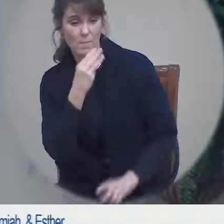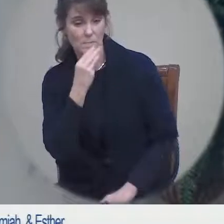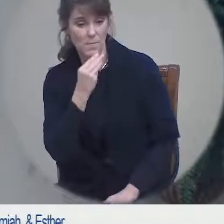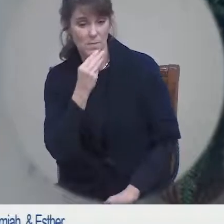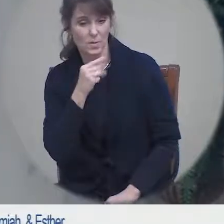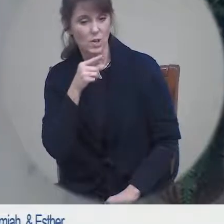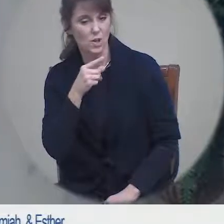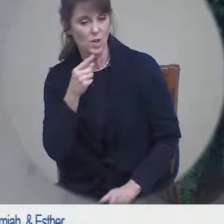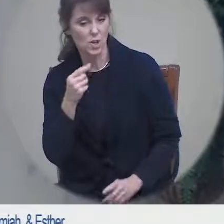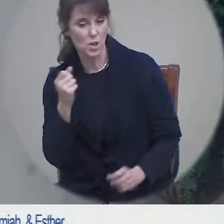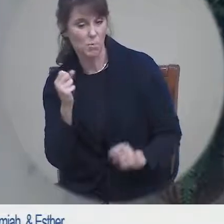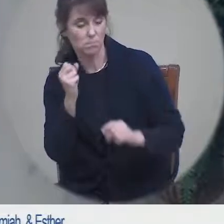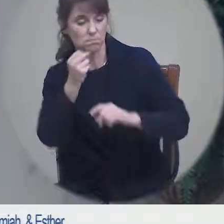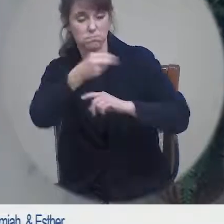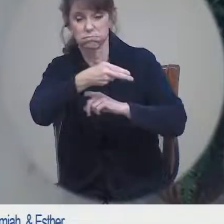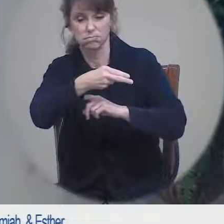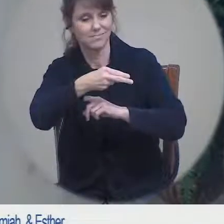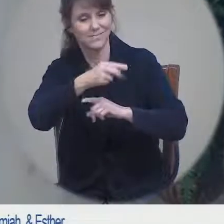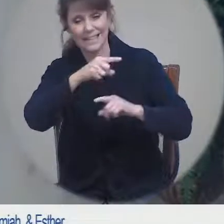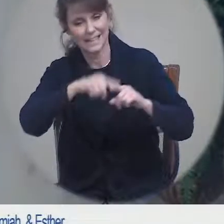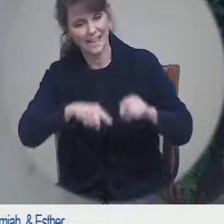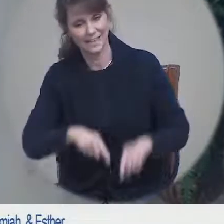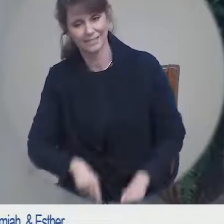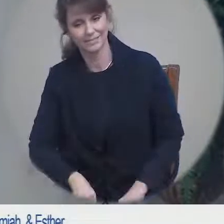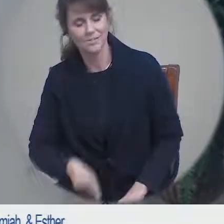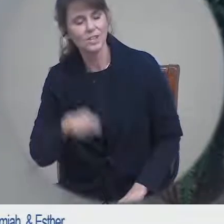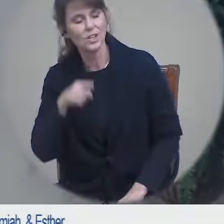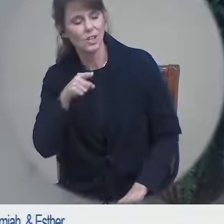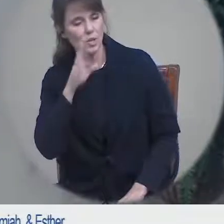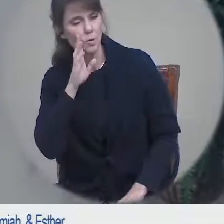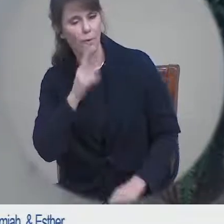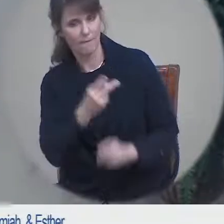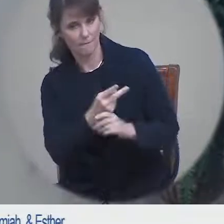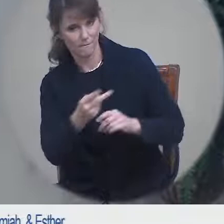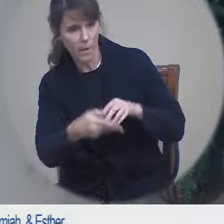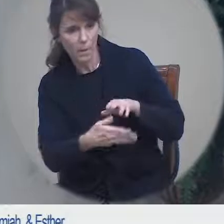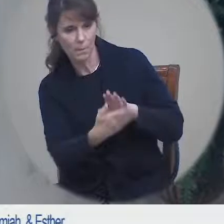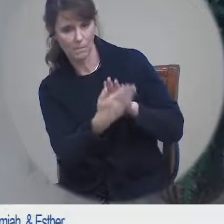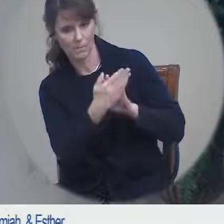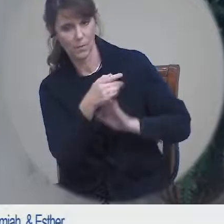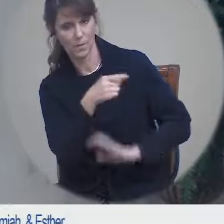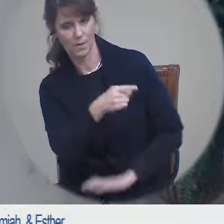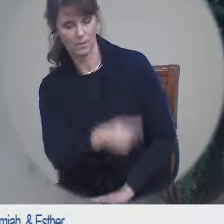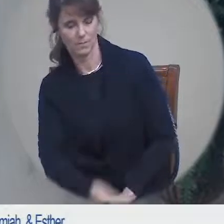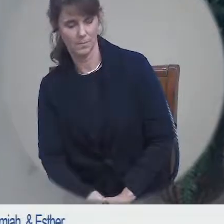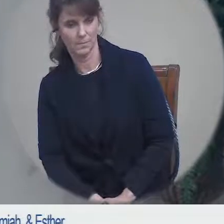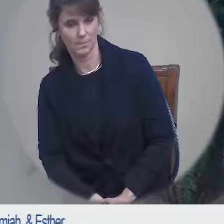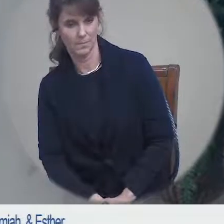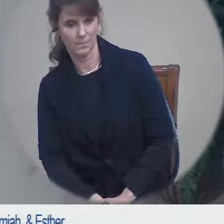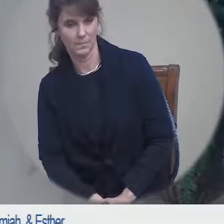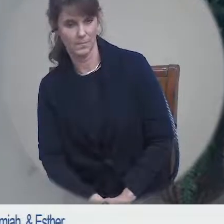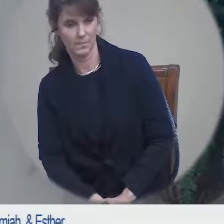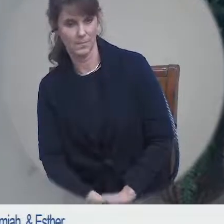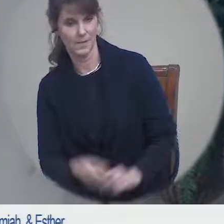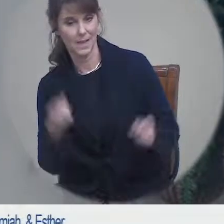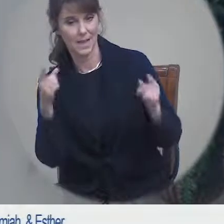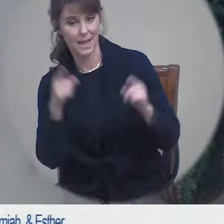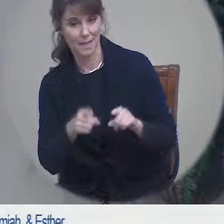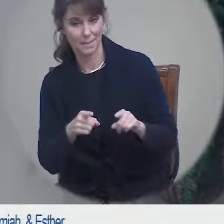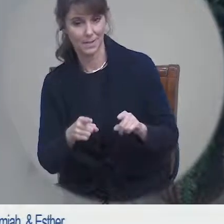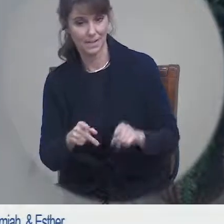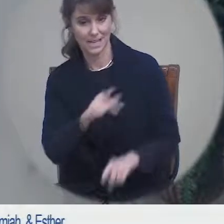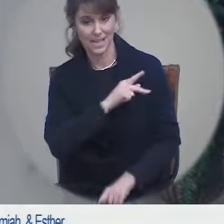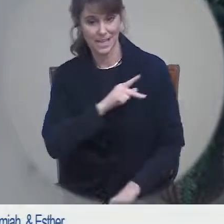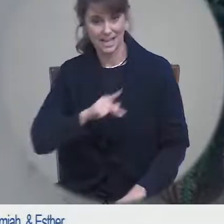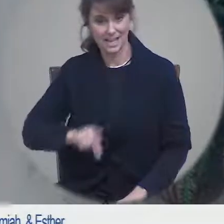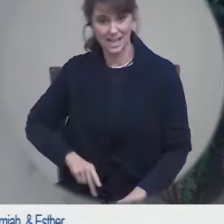him, but will surely fall before him. And while they were still talking with him, the king's eunuchs arrived and